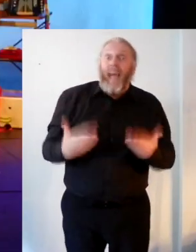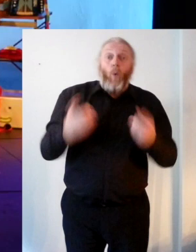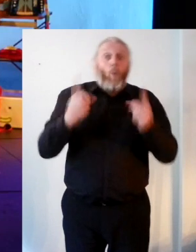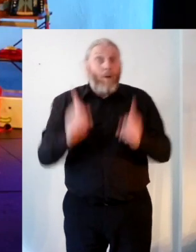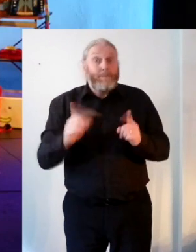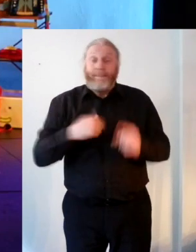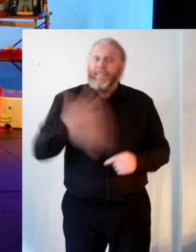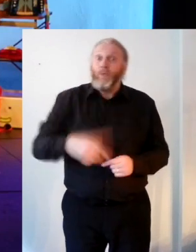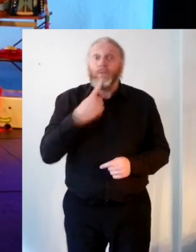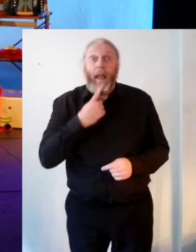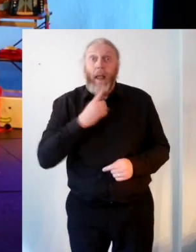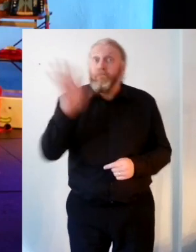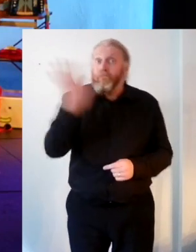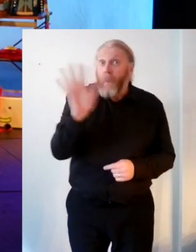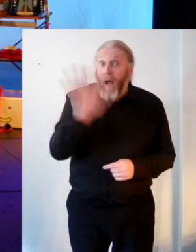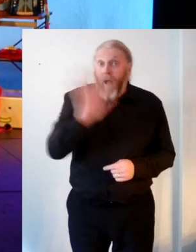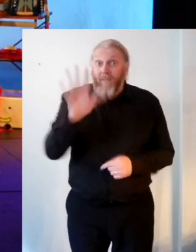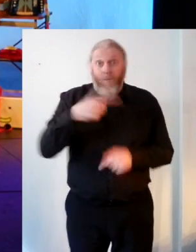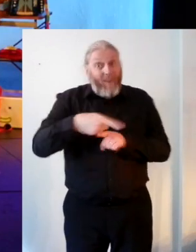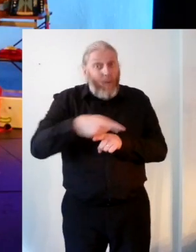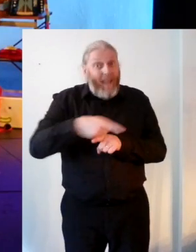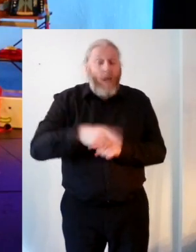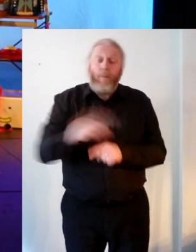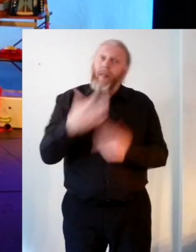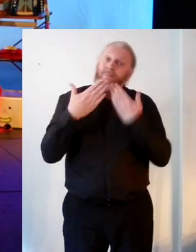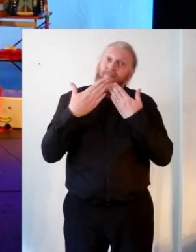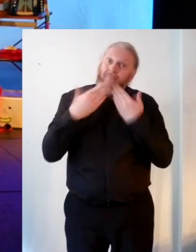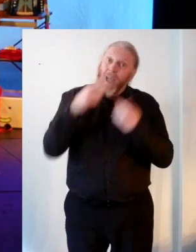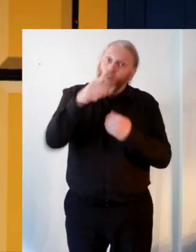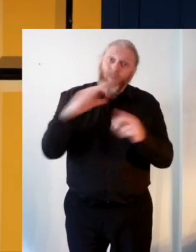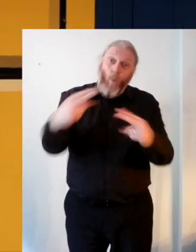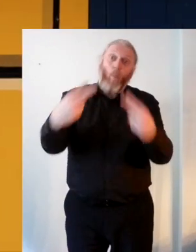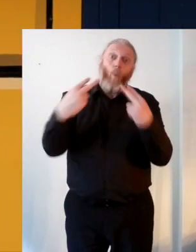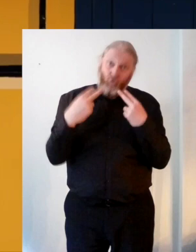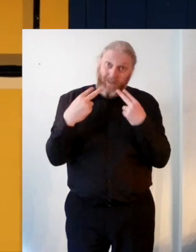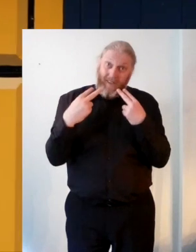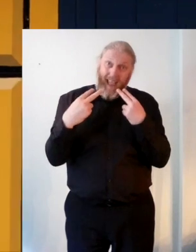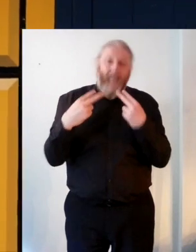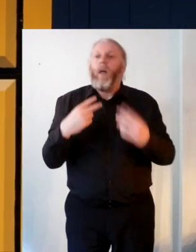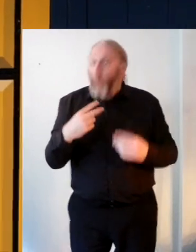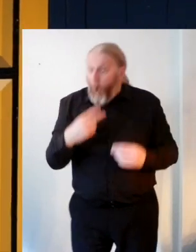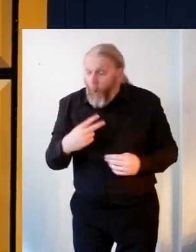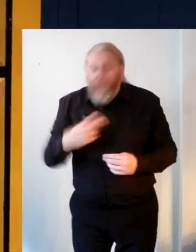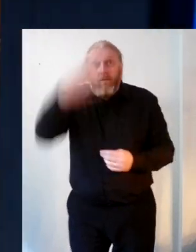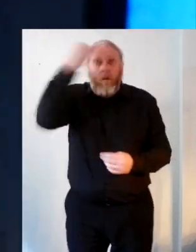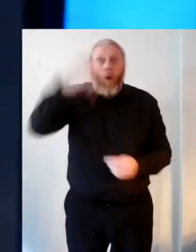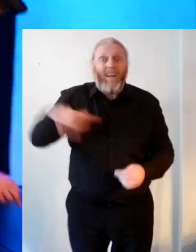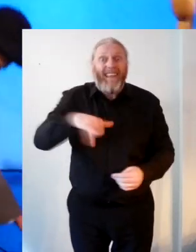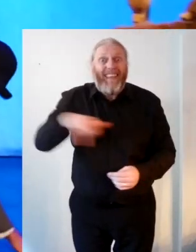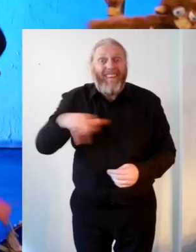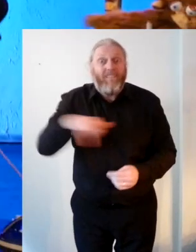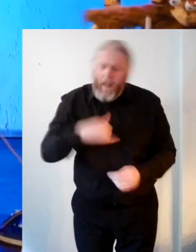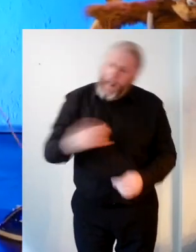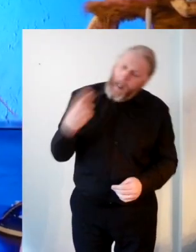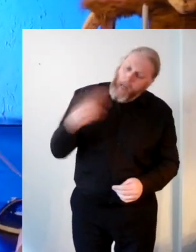for me to say goodbye for this week, boys and girls. Thank you all for tuning in. And I'll be... Oh, Keith, I better get Keith, yes.